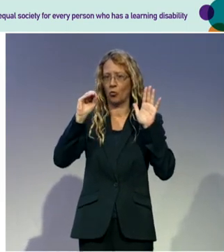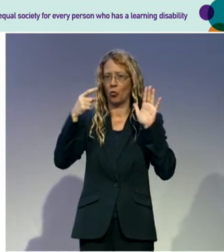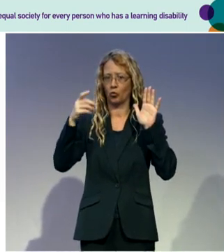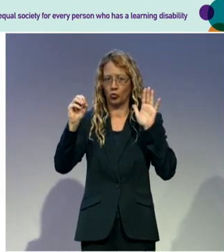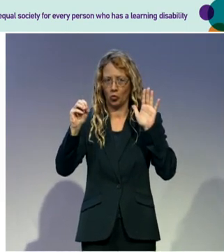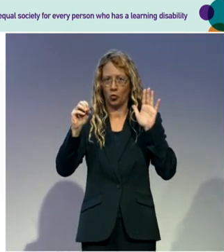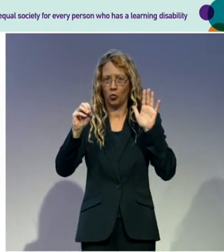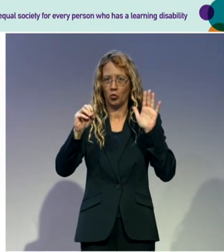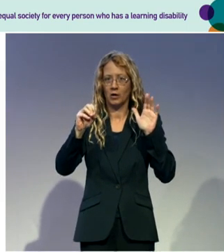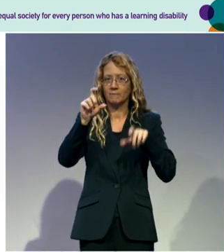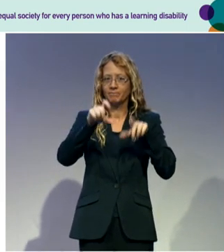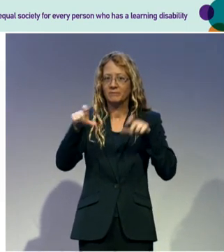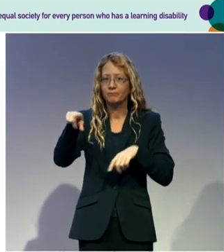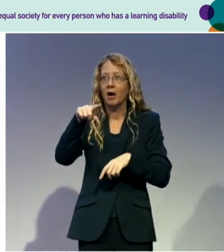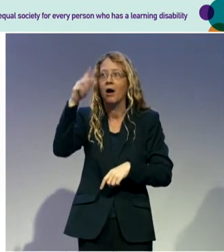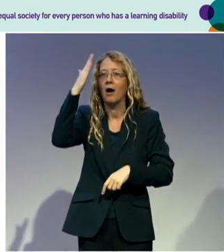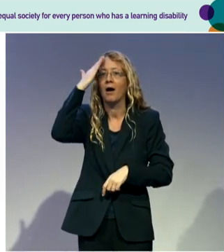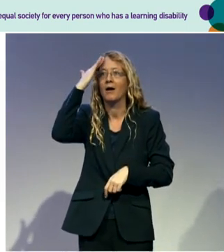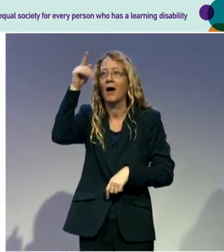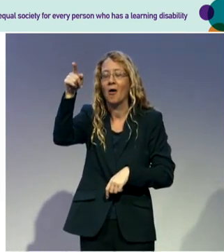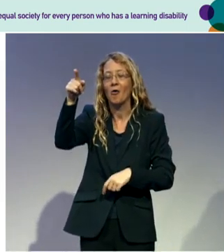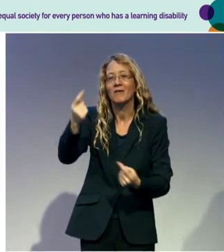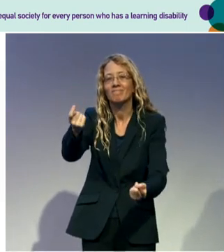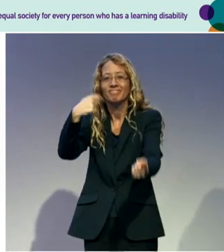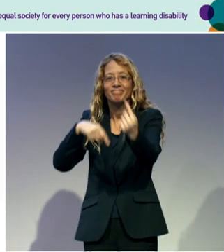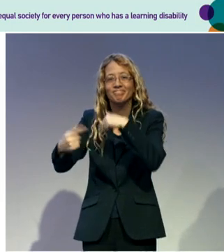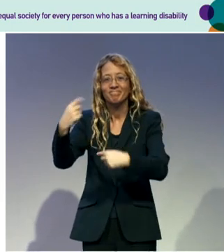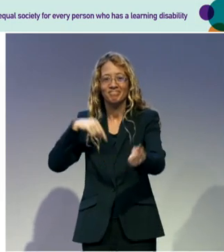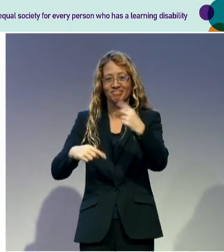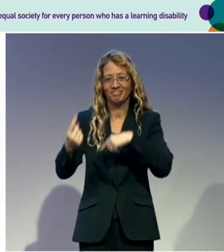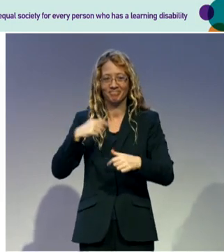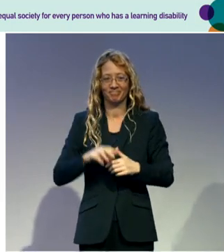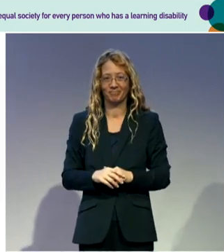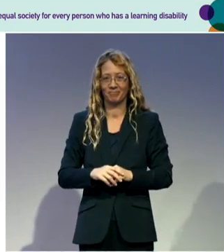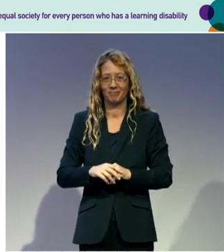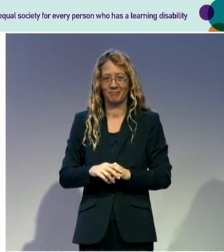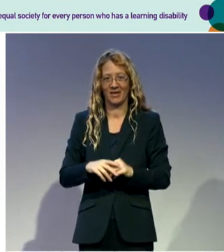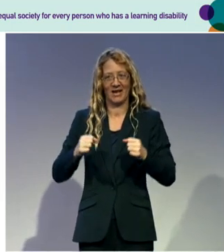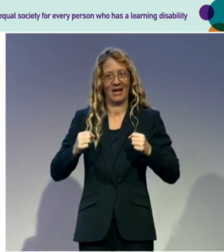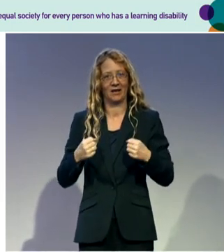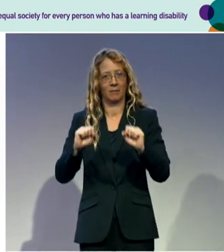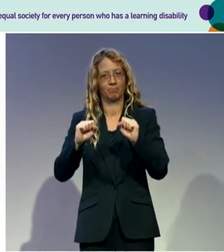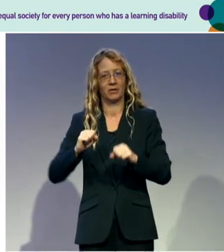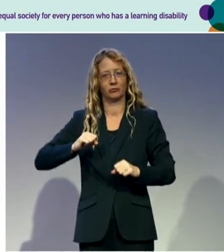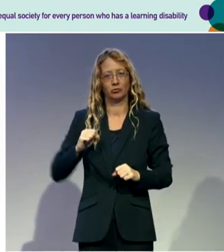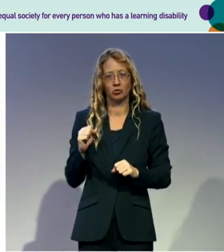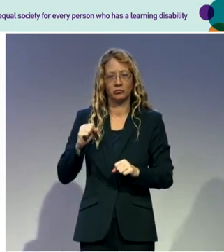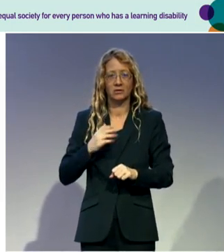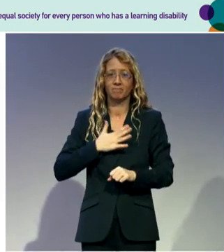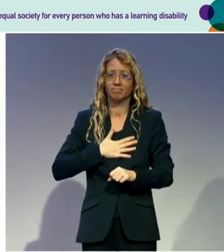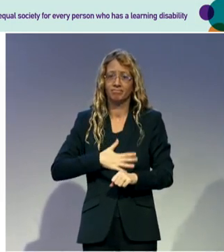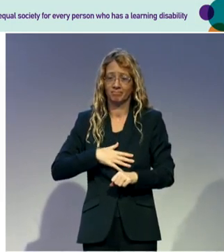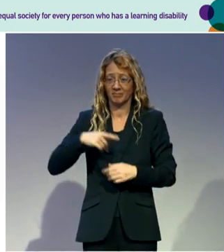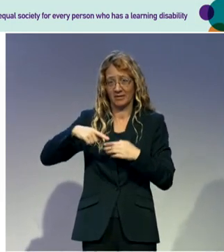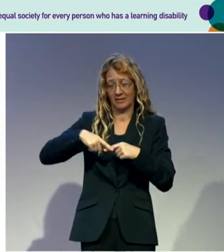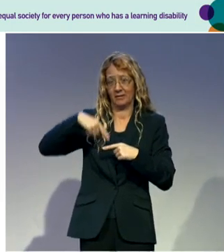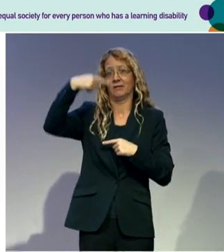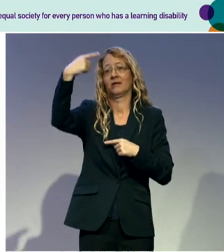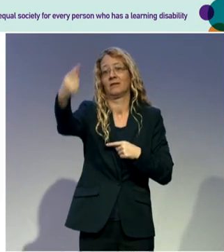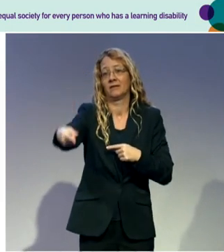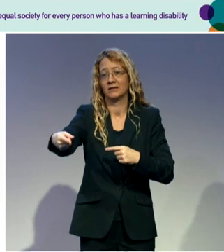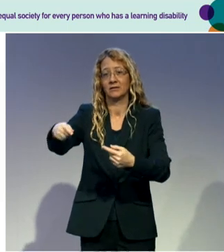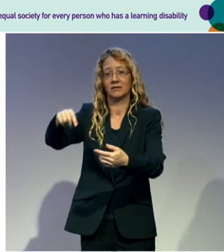So what's next? Enable Scotland will continue to enable the vote at each election. We have a model that works, and we are